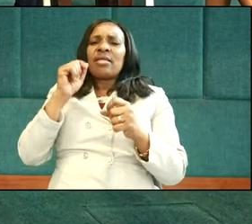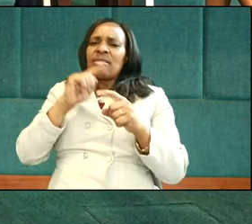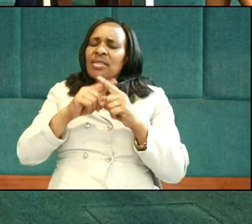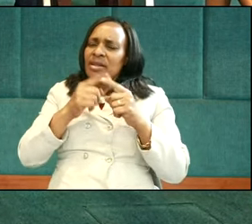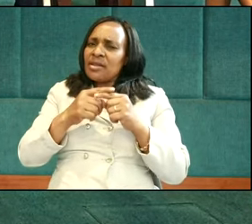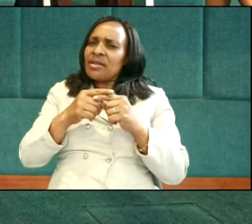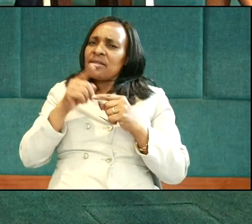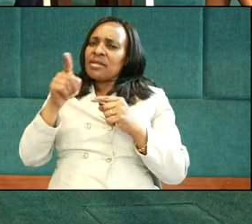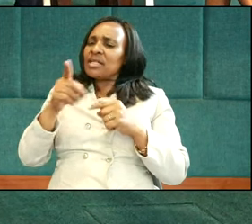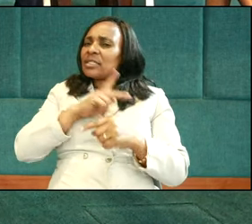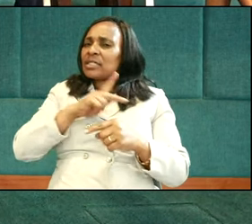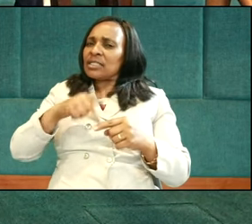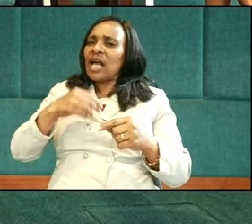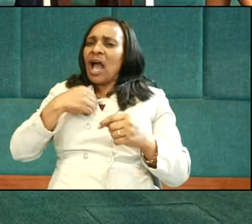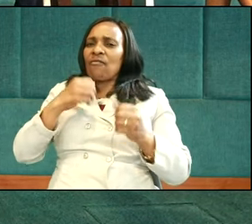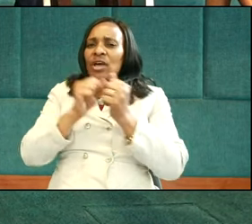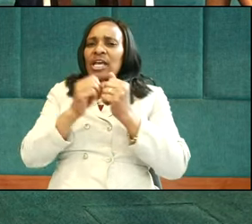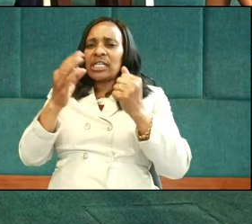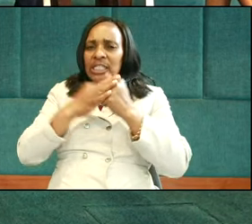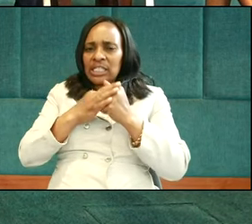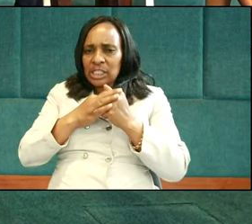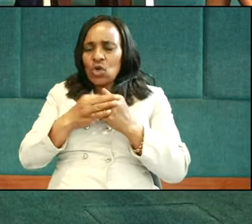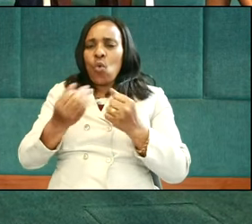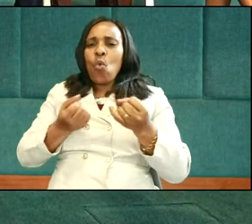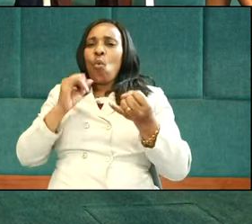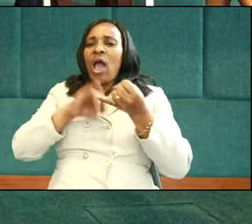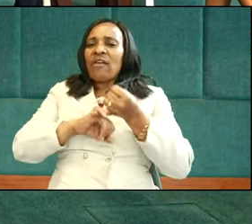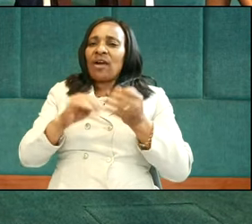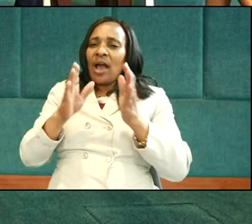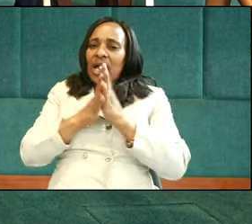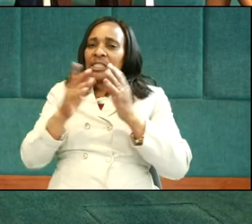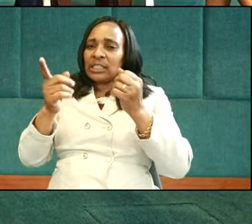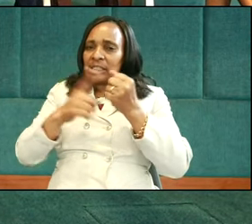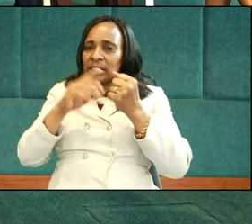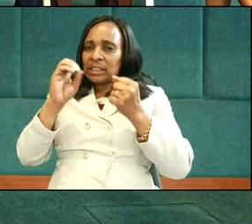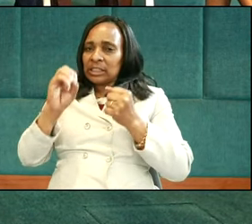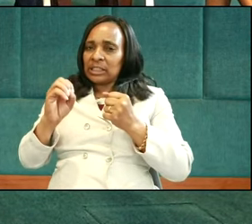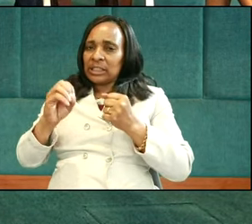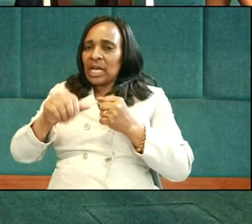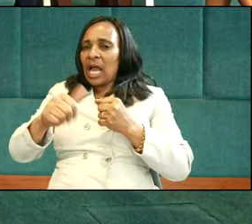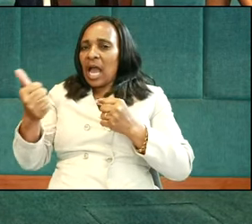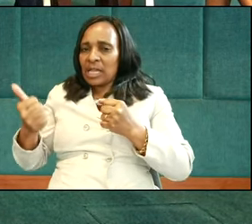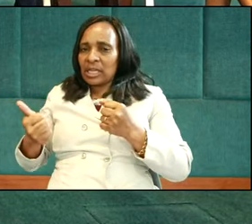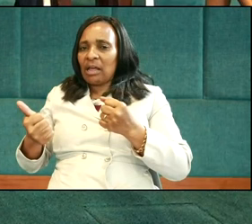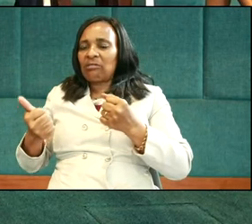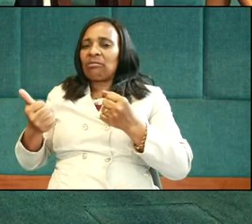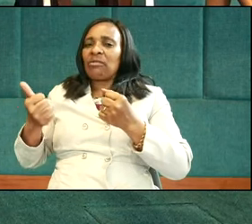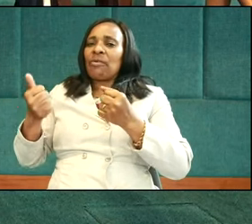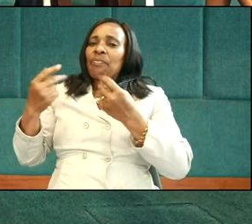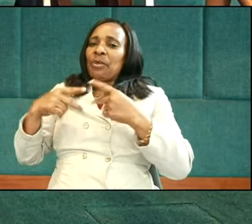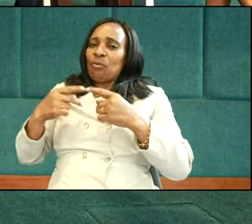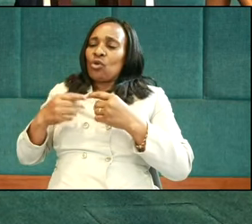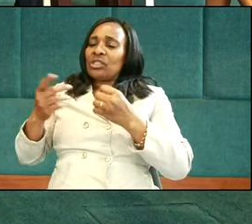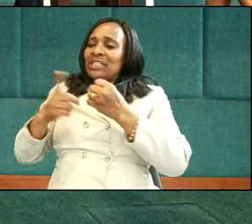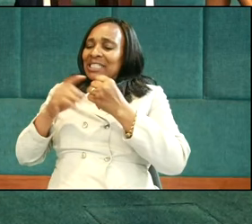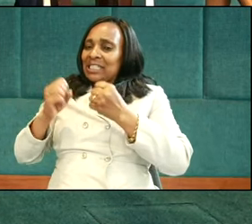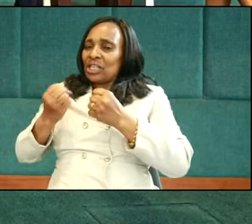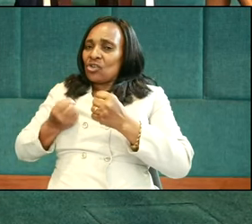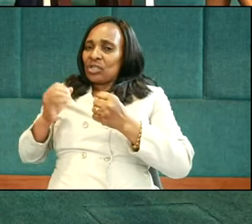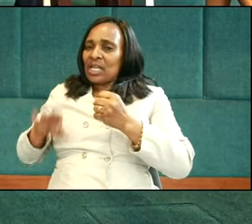had 18 wives, 60 concubines, and he had around 60 daughters and 28